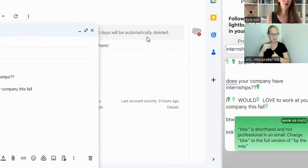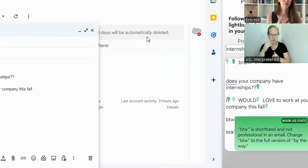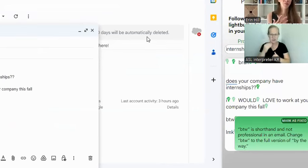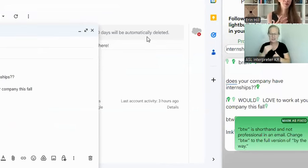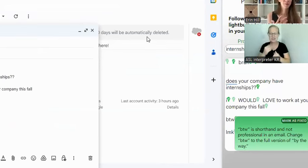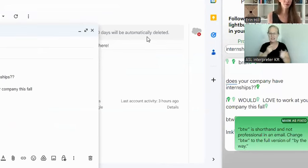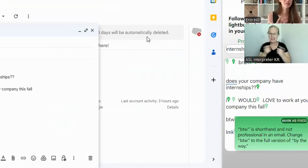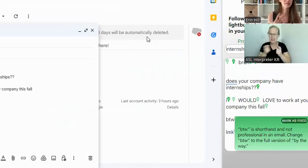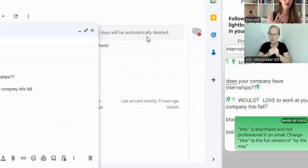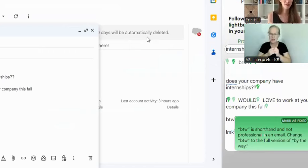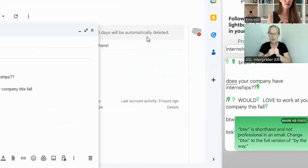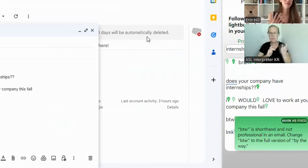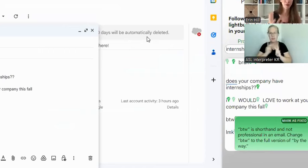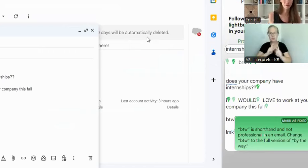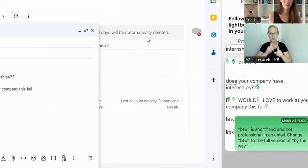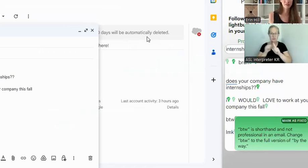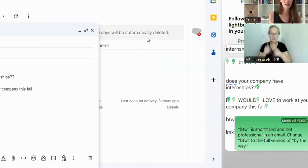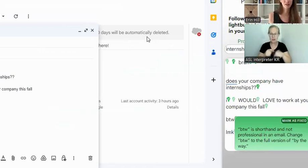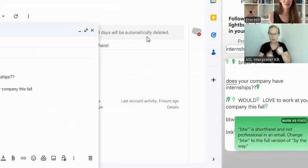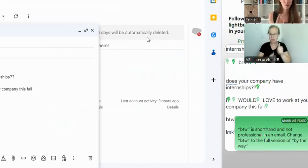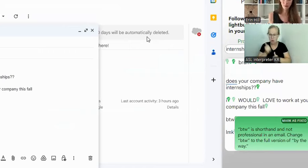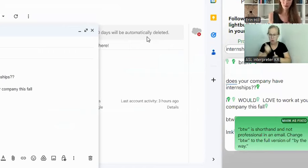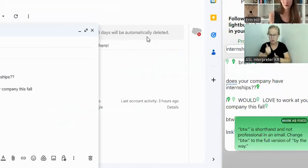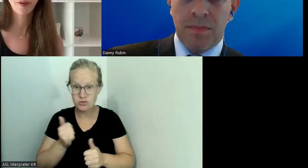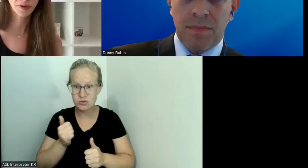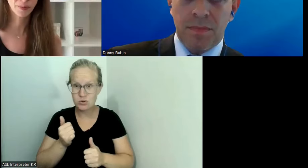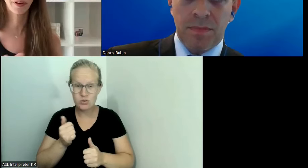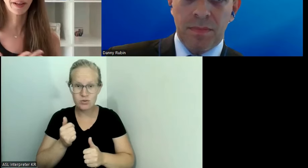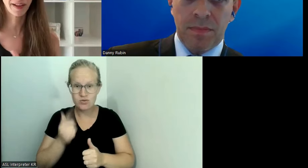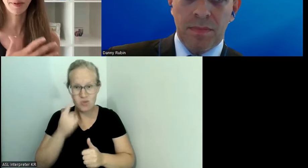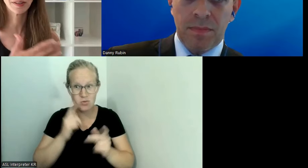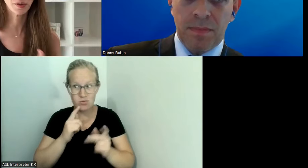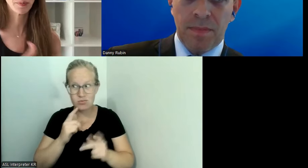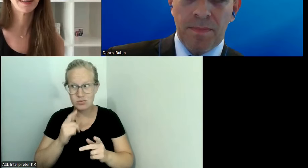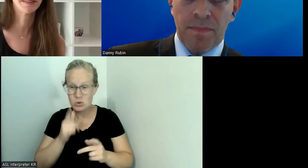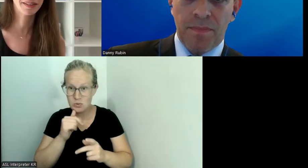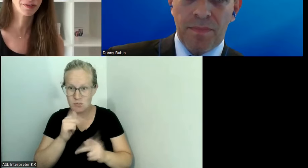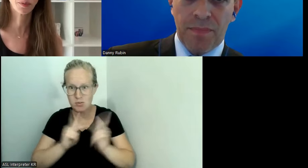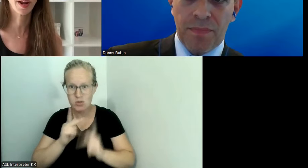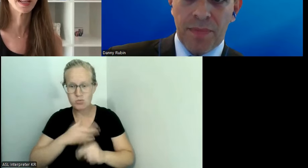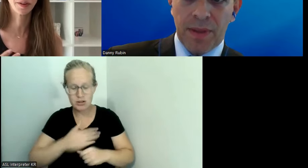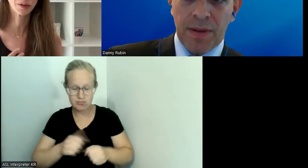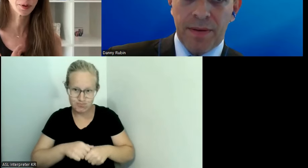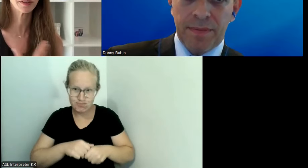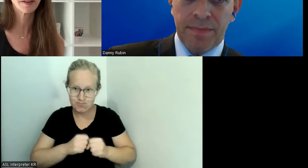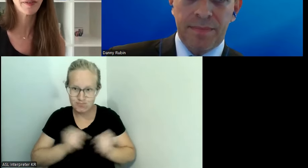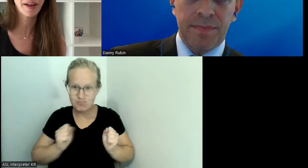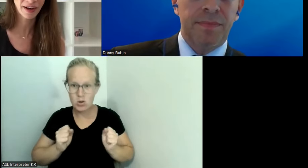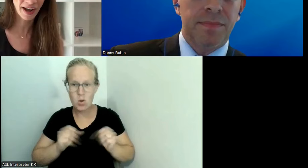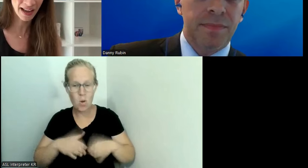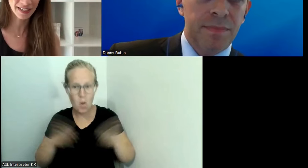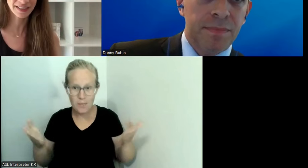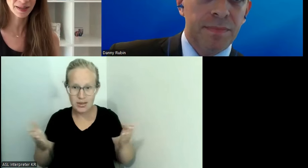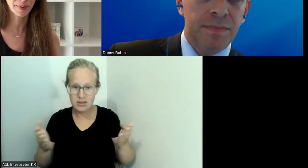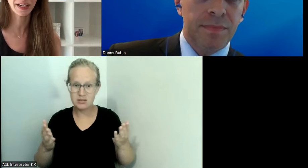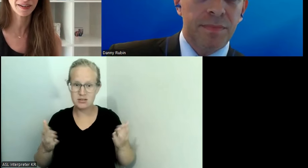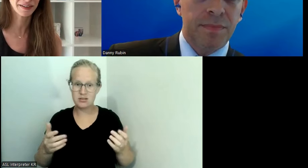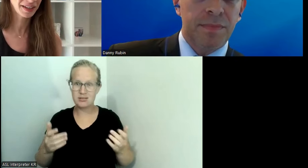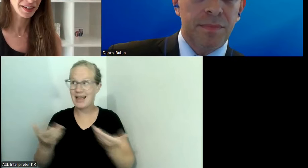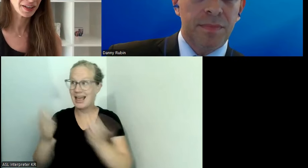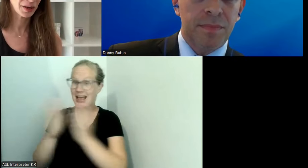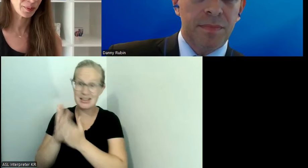think people respond the most to people who are vulnerable. And that is so many different ways where there's putting yourself out there and asking